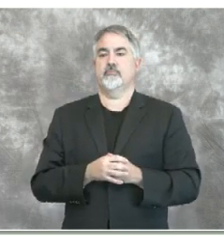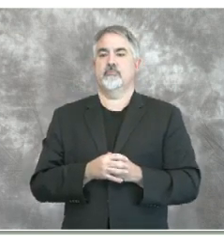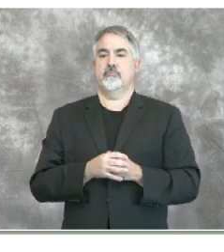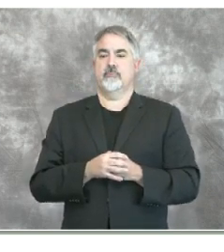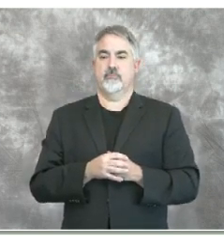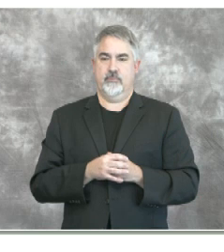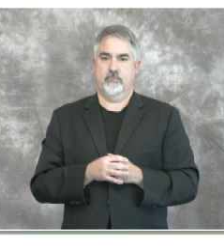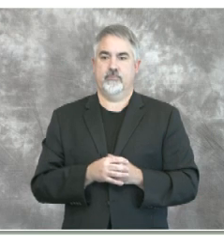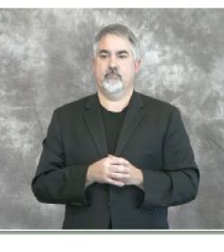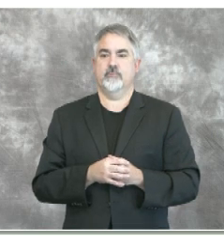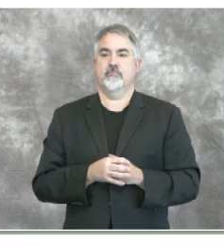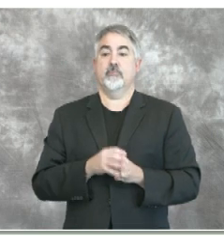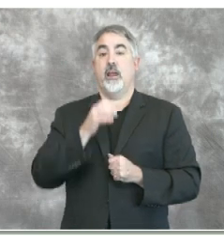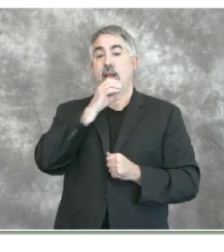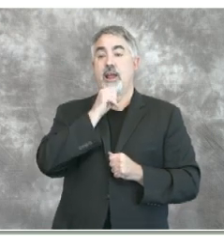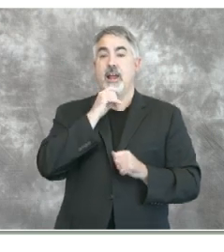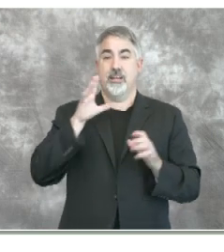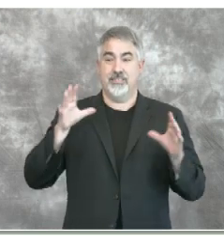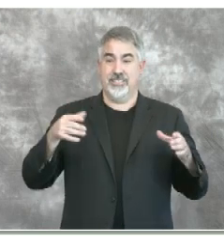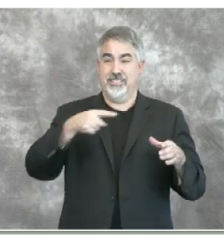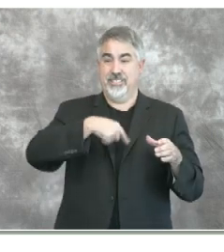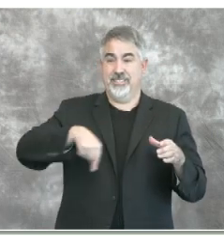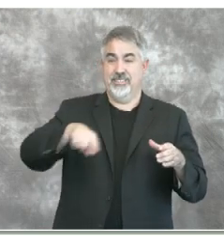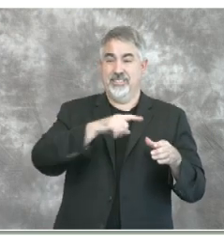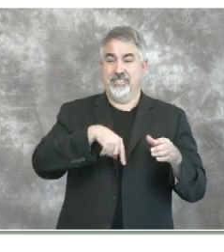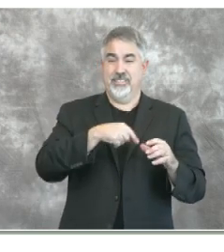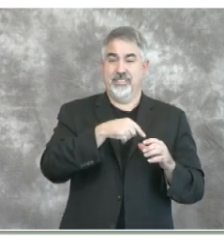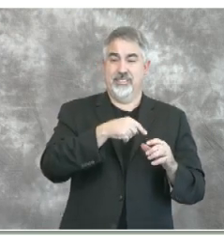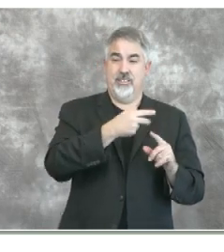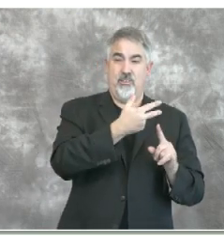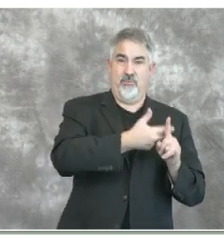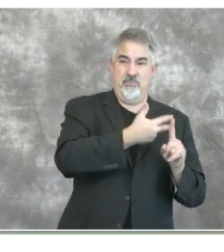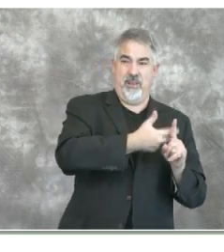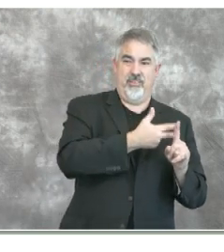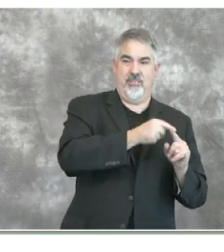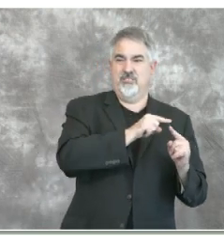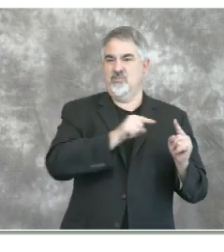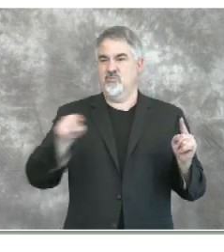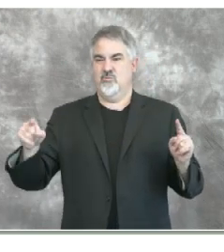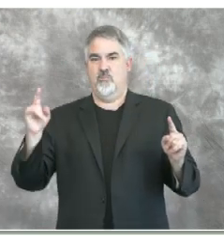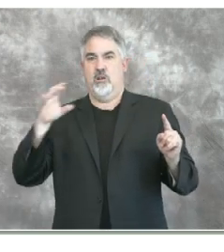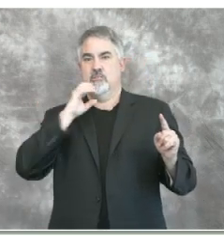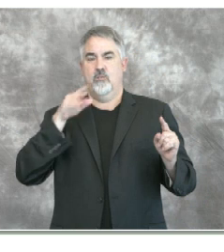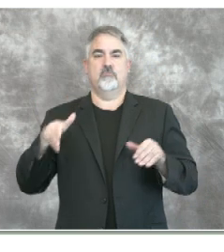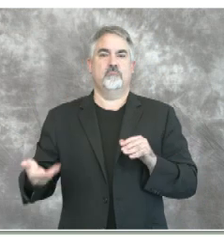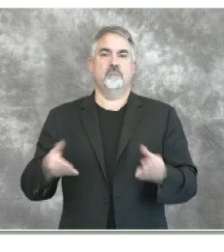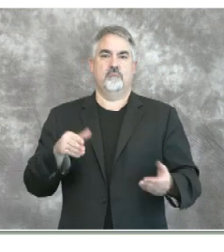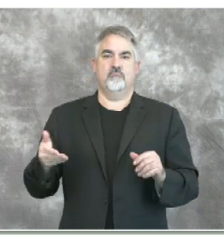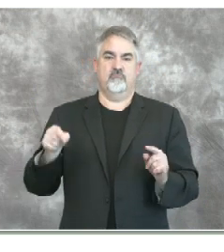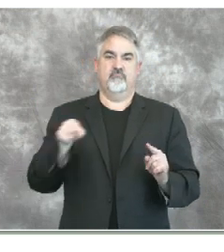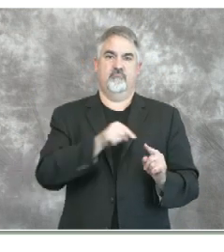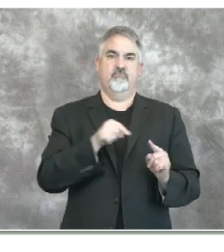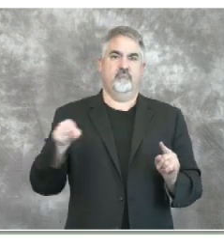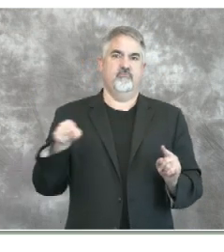range of these cases is from 3 months of age to 100 years of age.